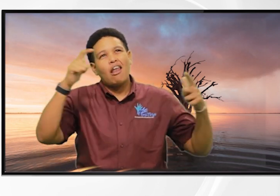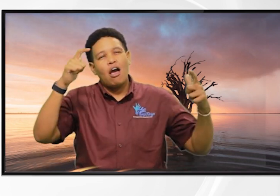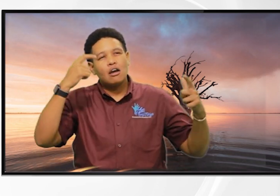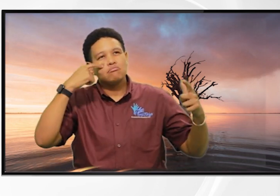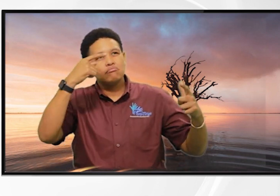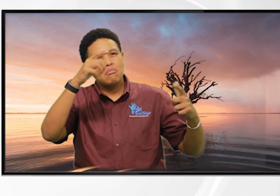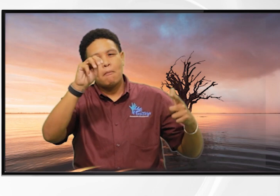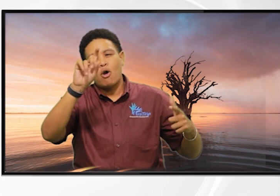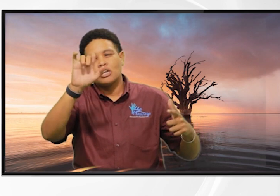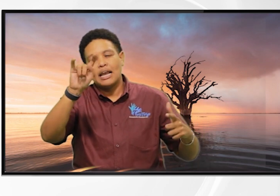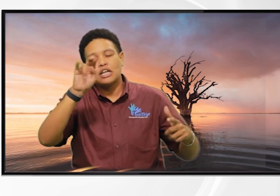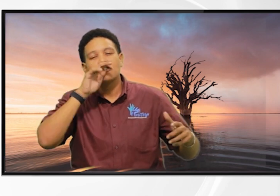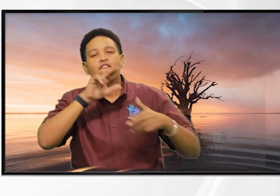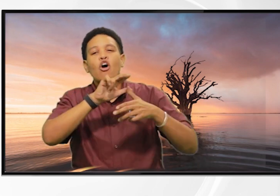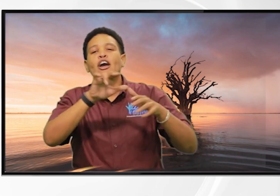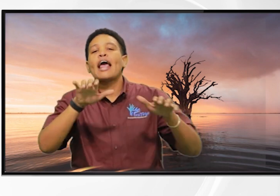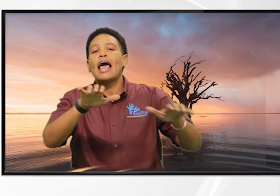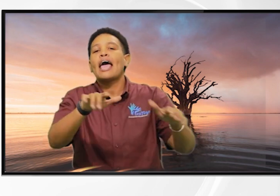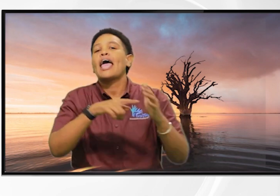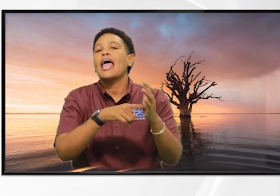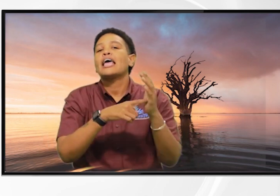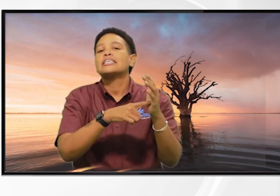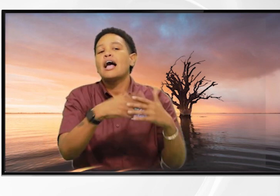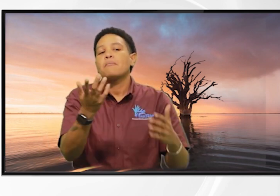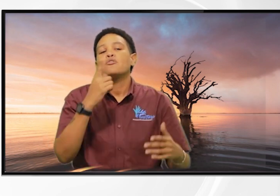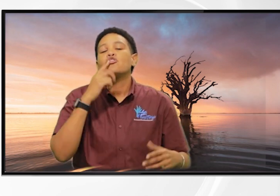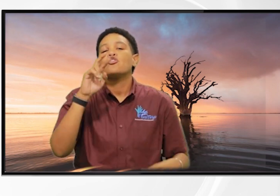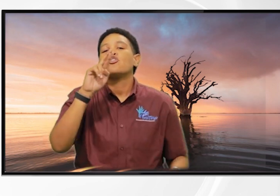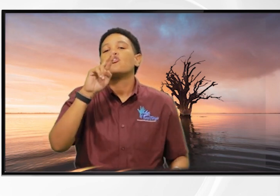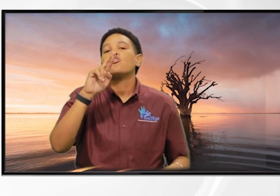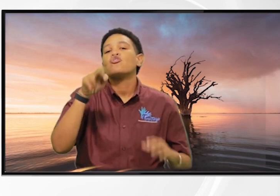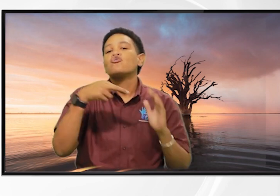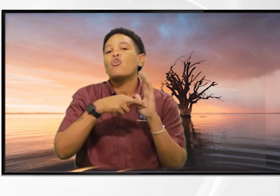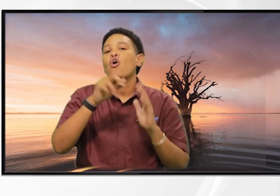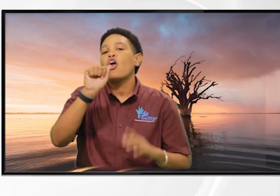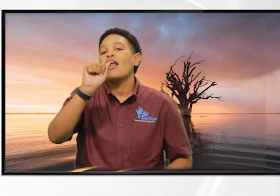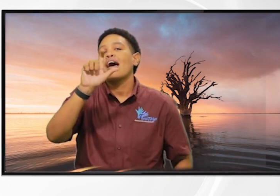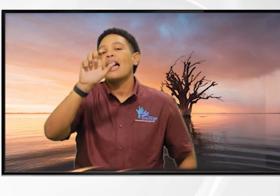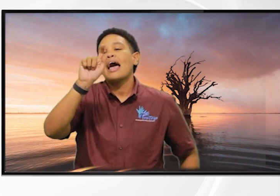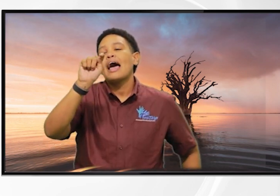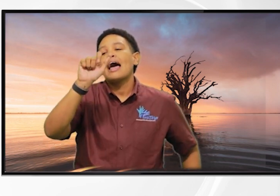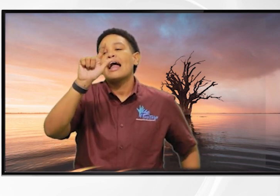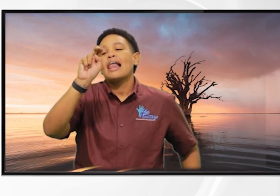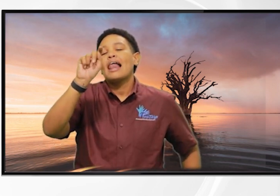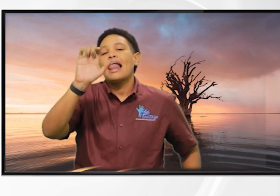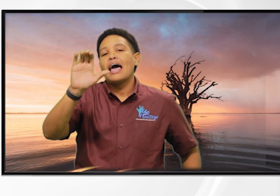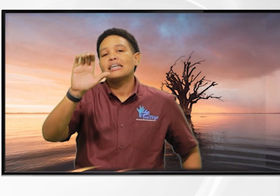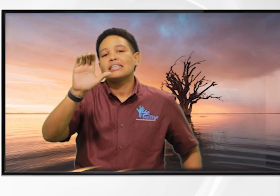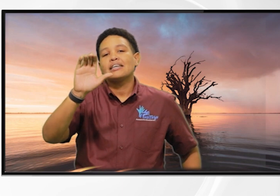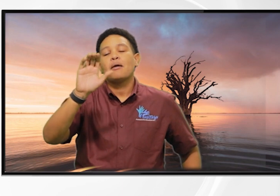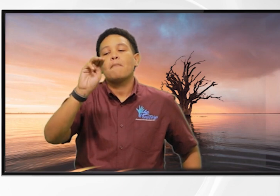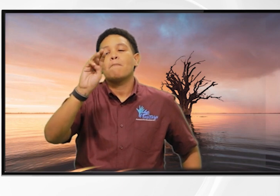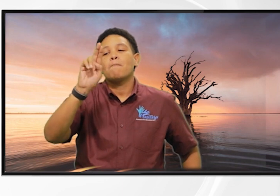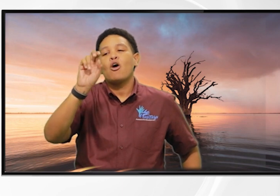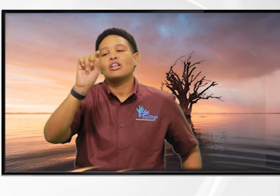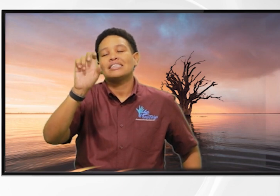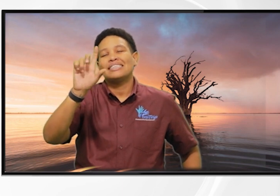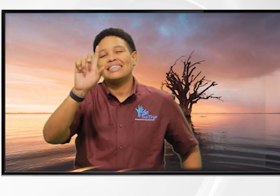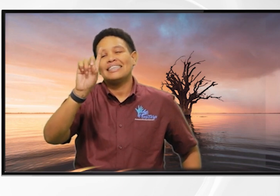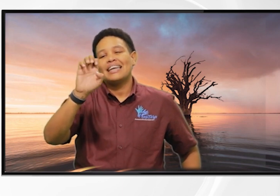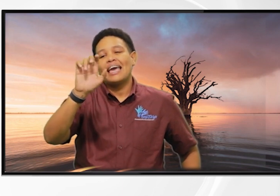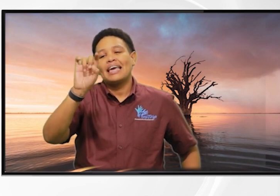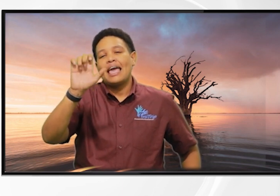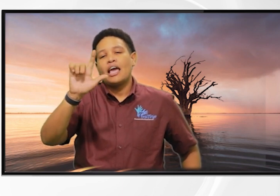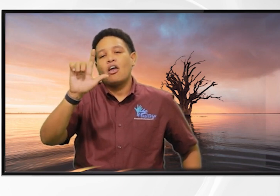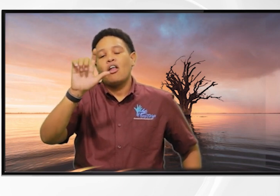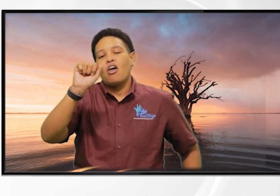activity. Example, the role of the Atlantic Multidecadal Oscillation, AMO. The AMO